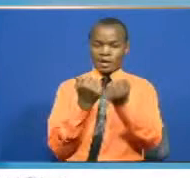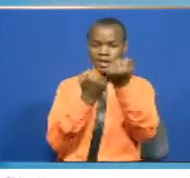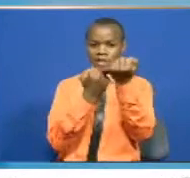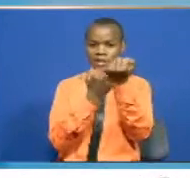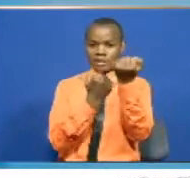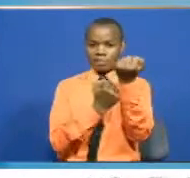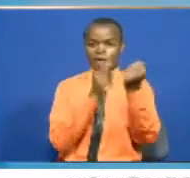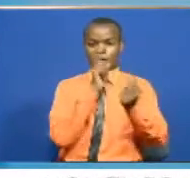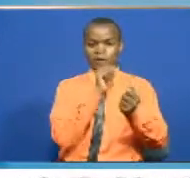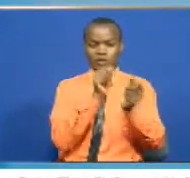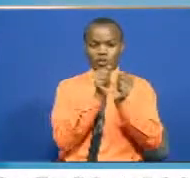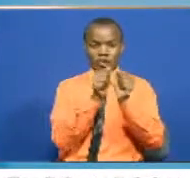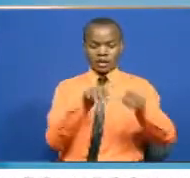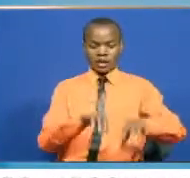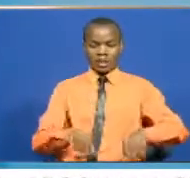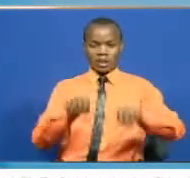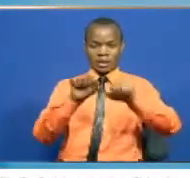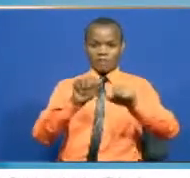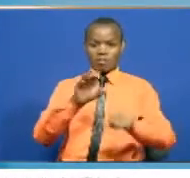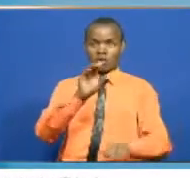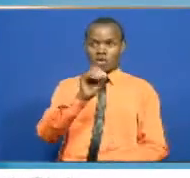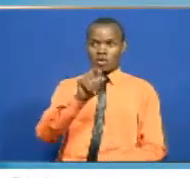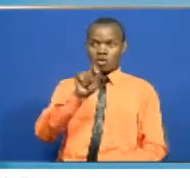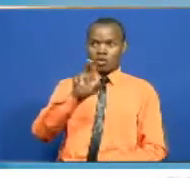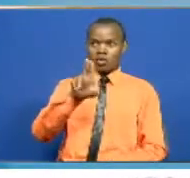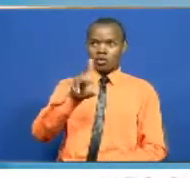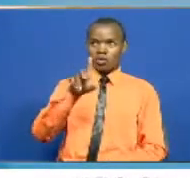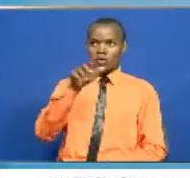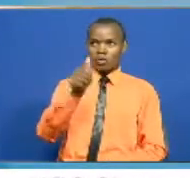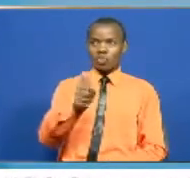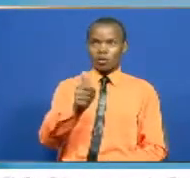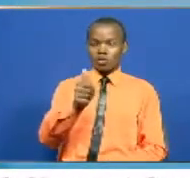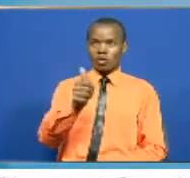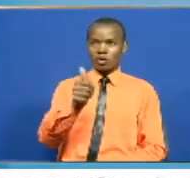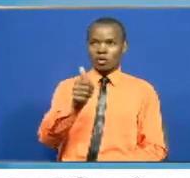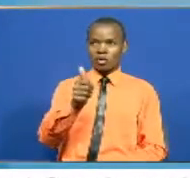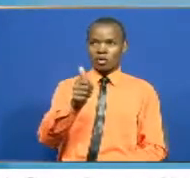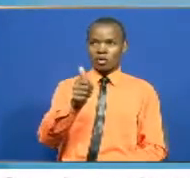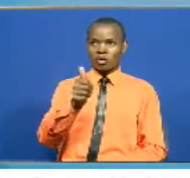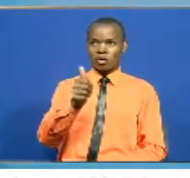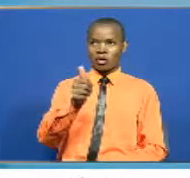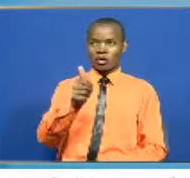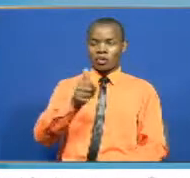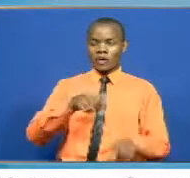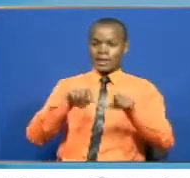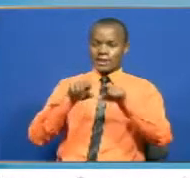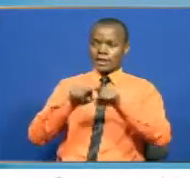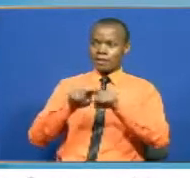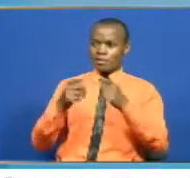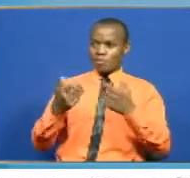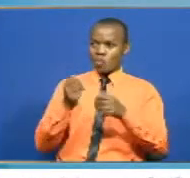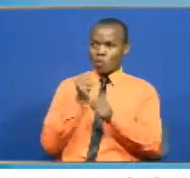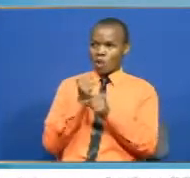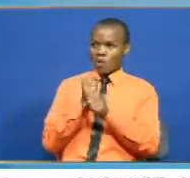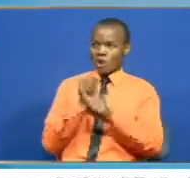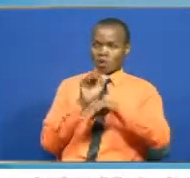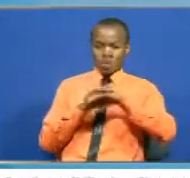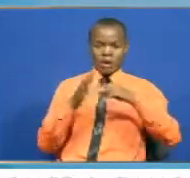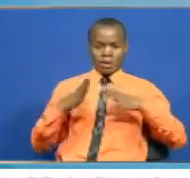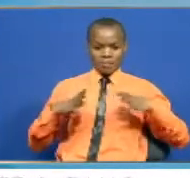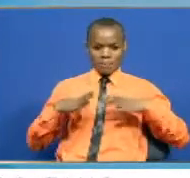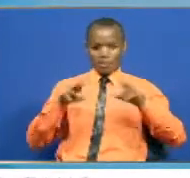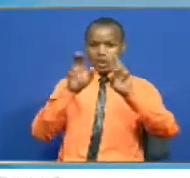with our chairman Otula's leadership, and we've had goodwill for Kenyans abroad,